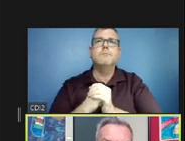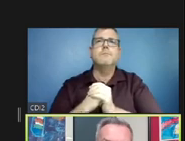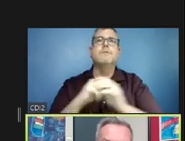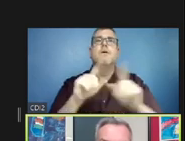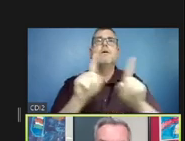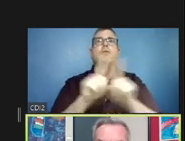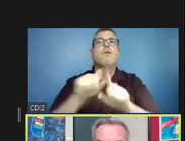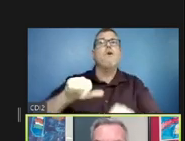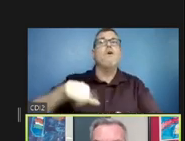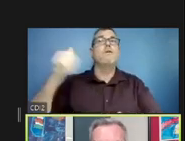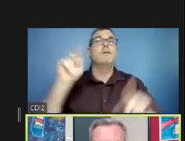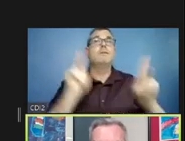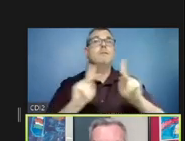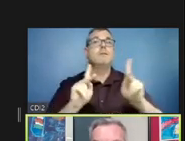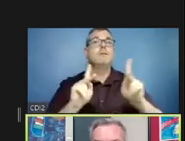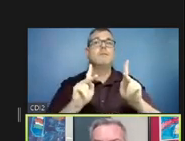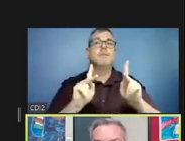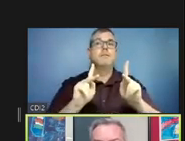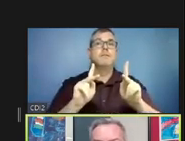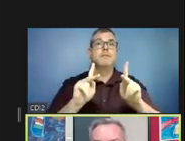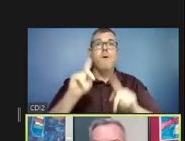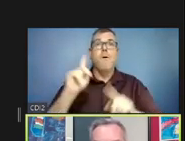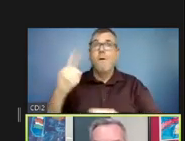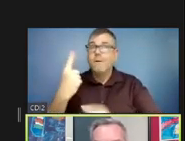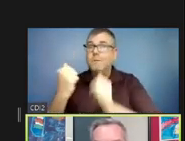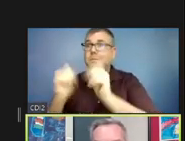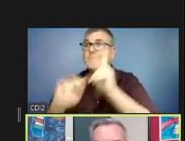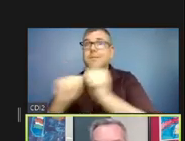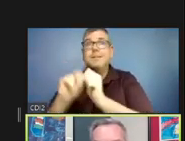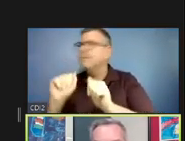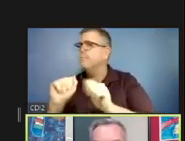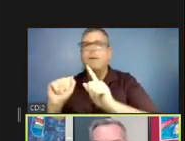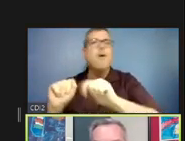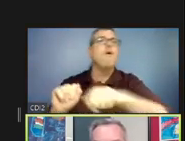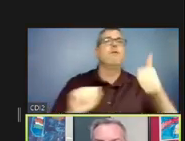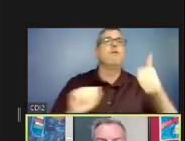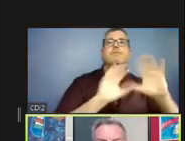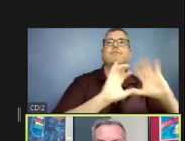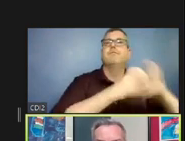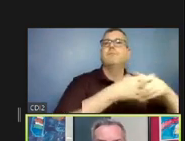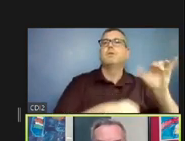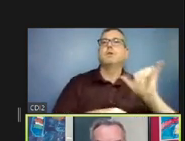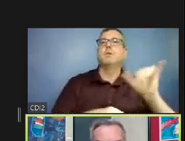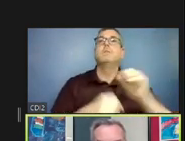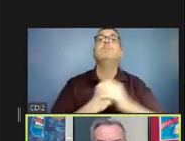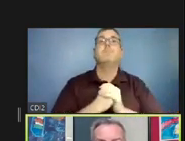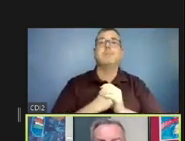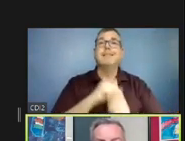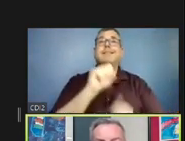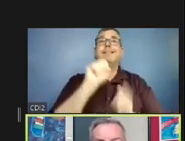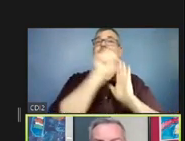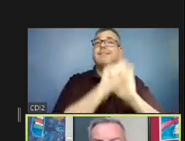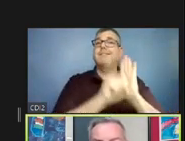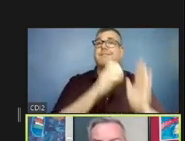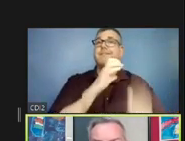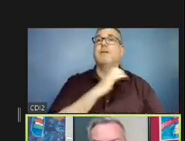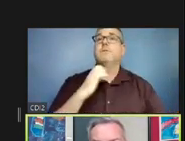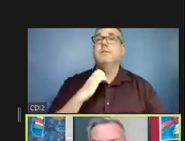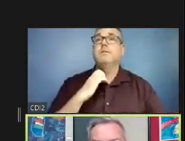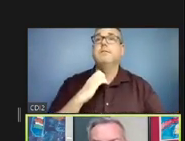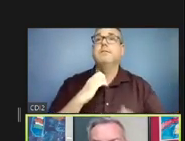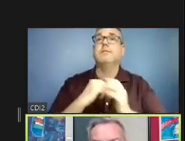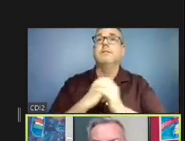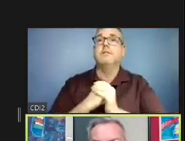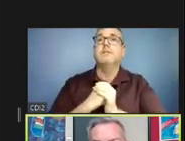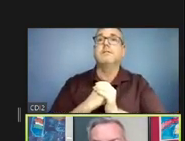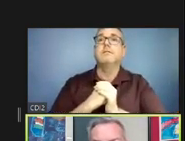view, the State Council in its leadership and my advocacy has stayed stalwart that the advocacy we're doing is